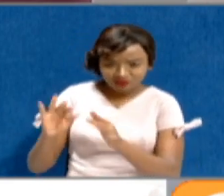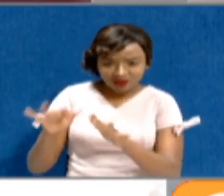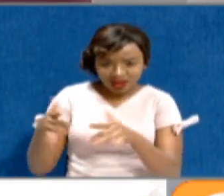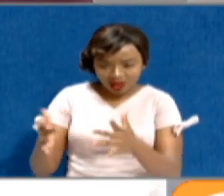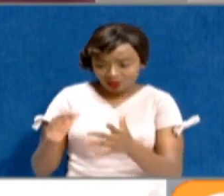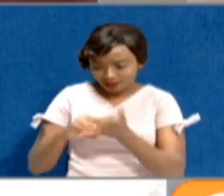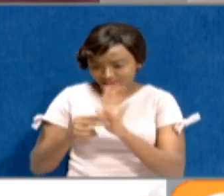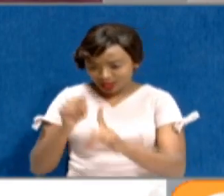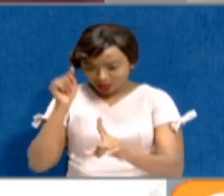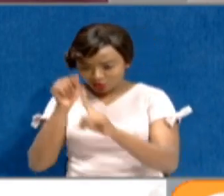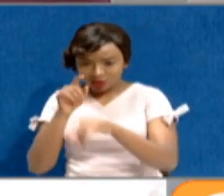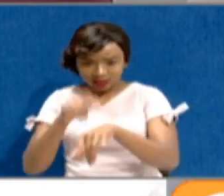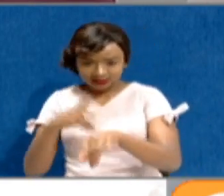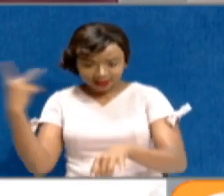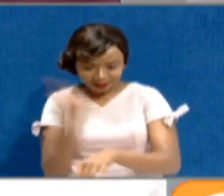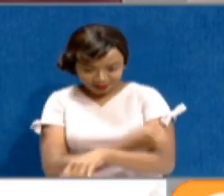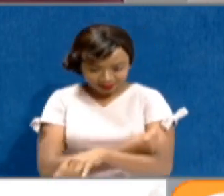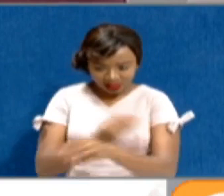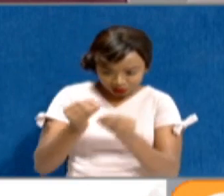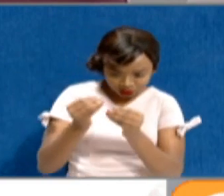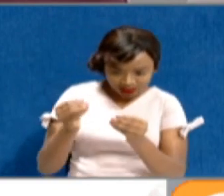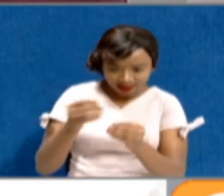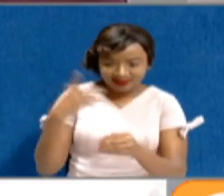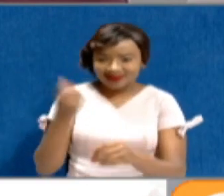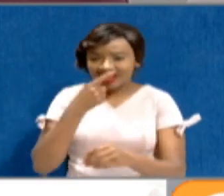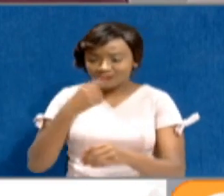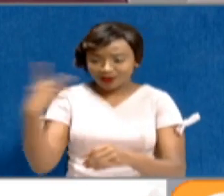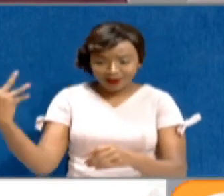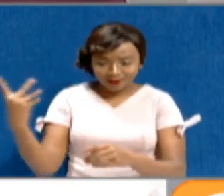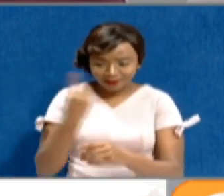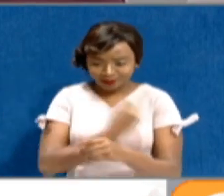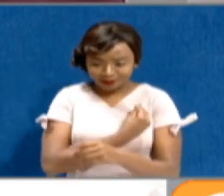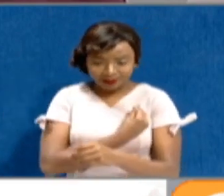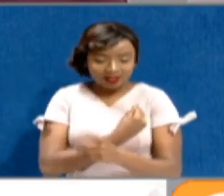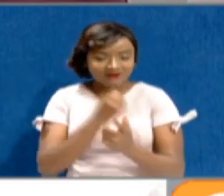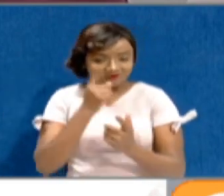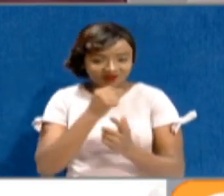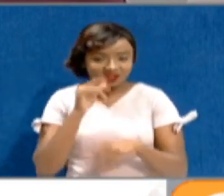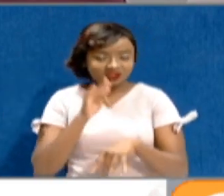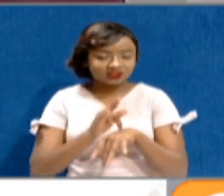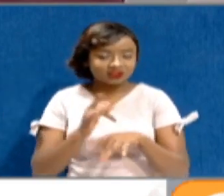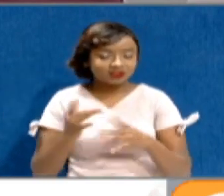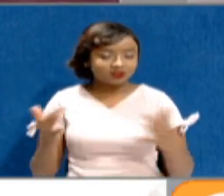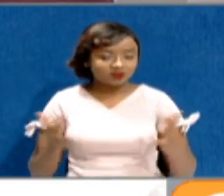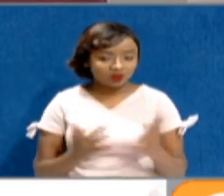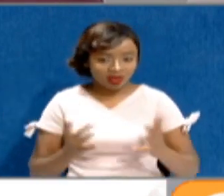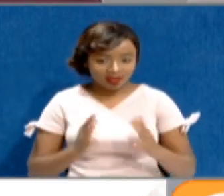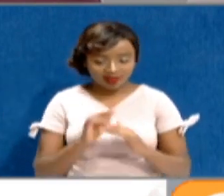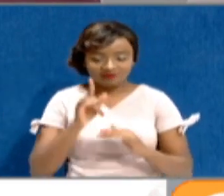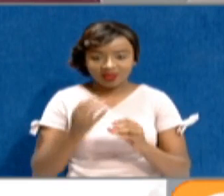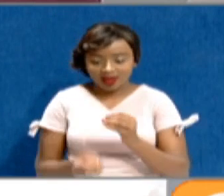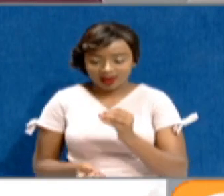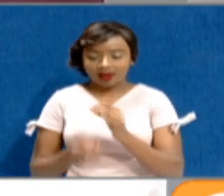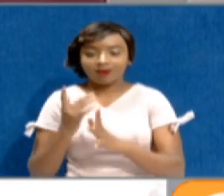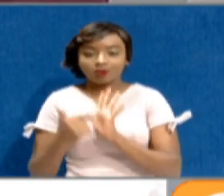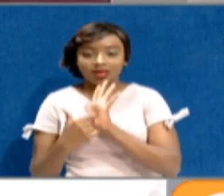which part you will target when it comes to the vaccine. So once you have discovered all of this, you then go ahead to make some sort of